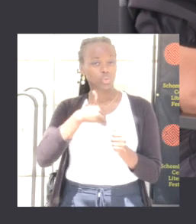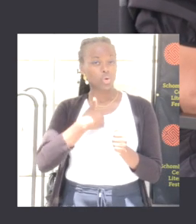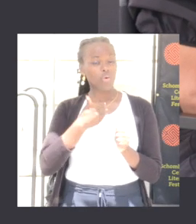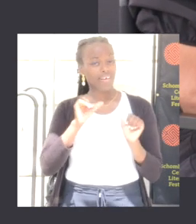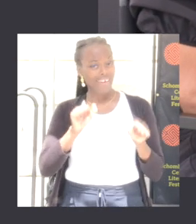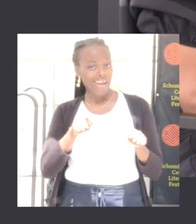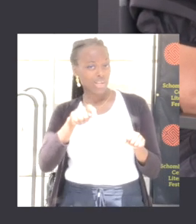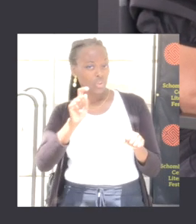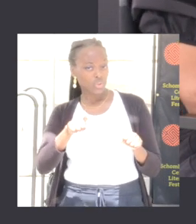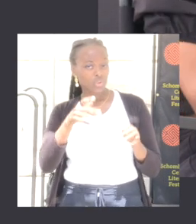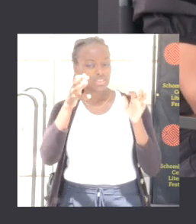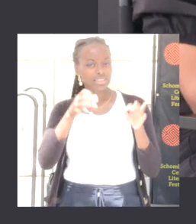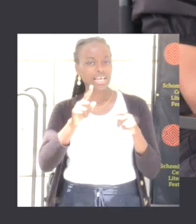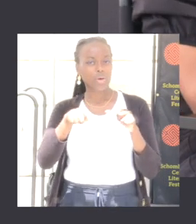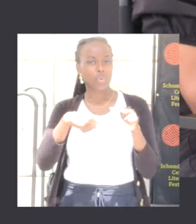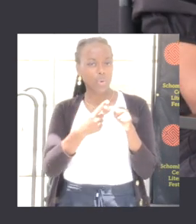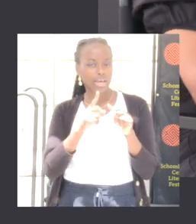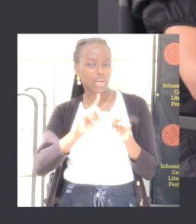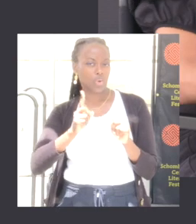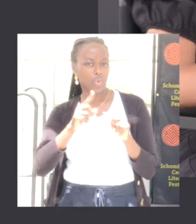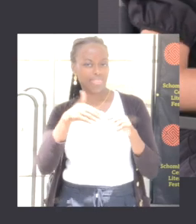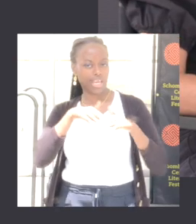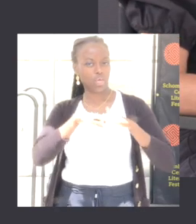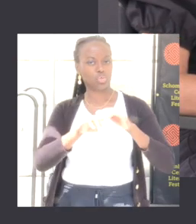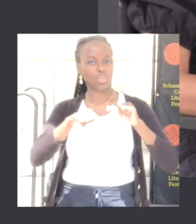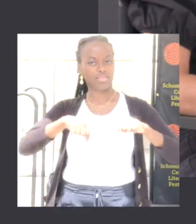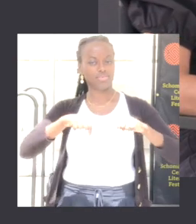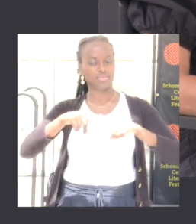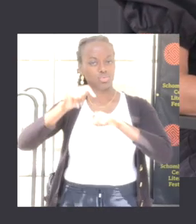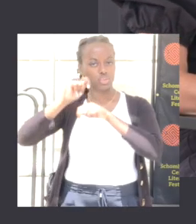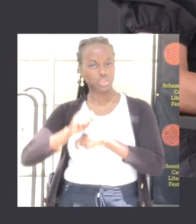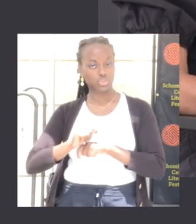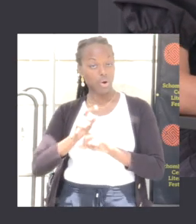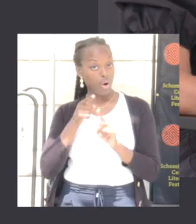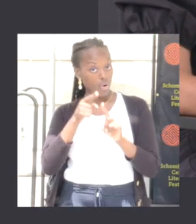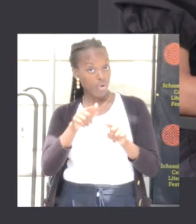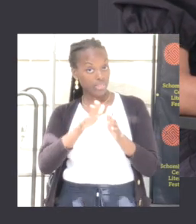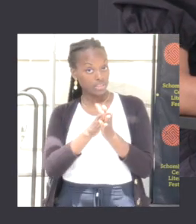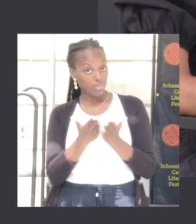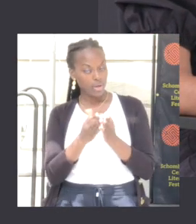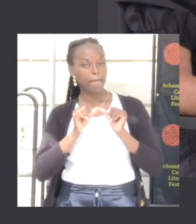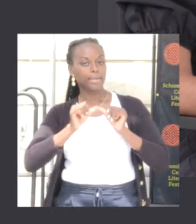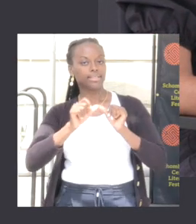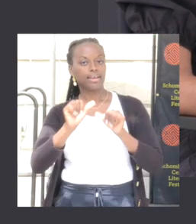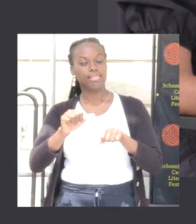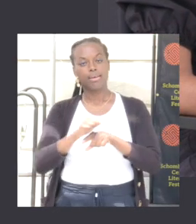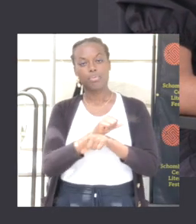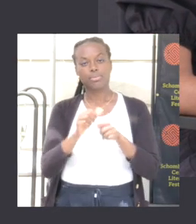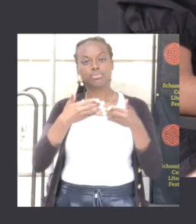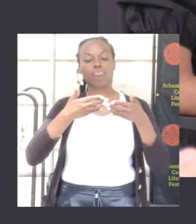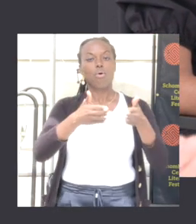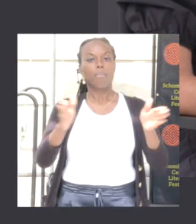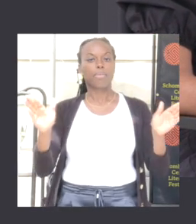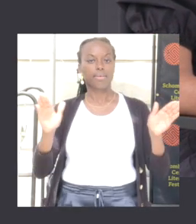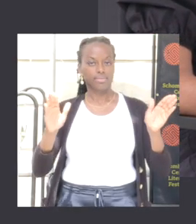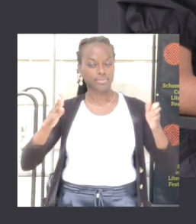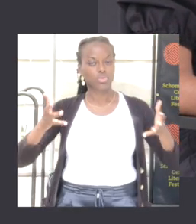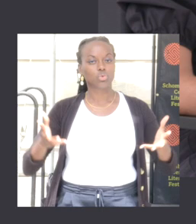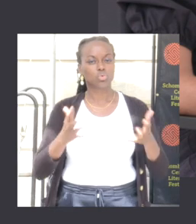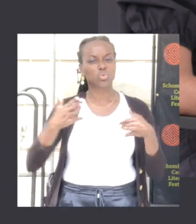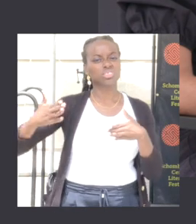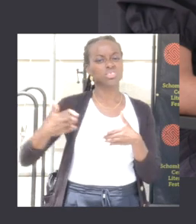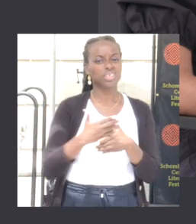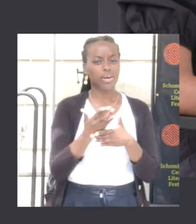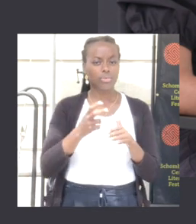enter into this rich tradition. Our aim in black food is to maintain this practice of openness, to encourage the sharing of these journeys